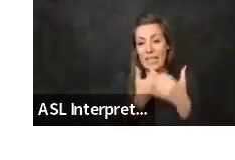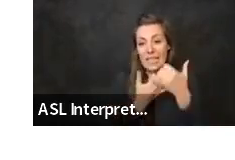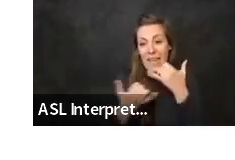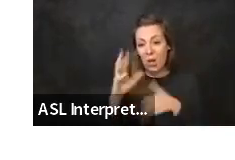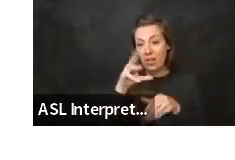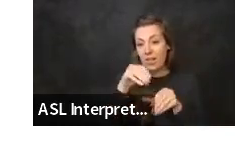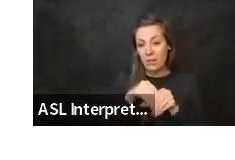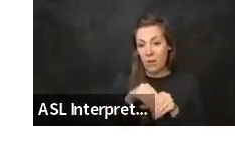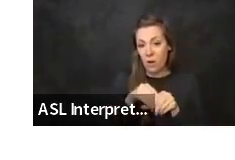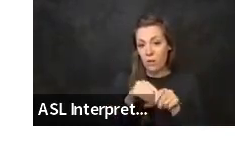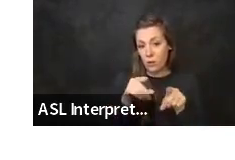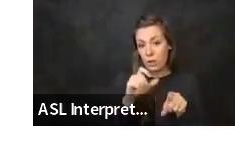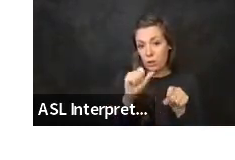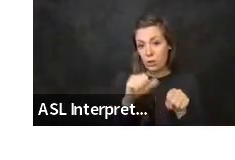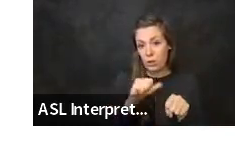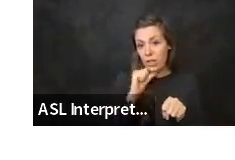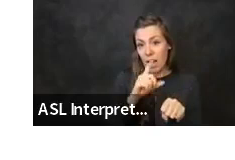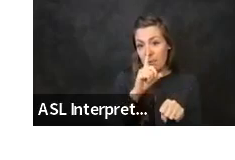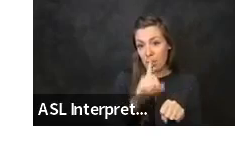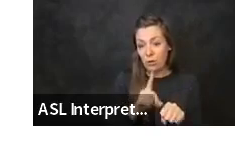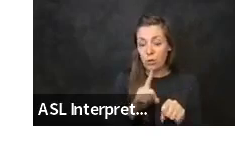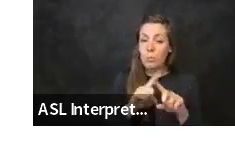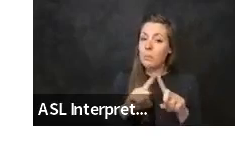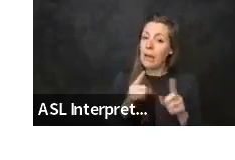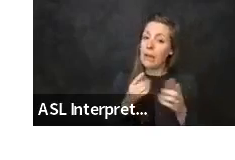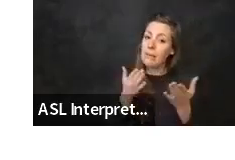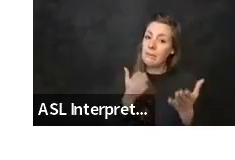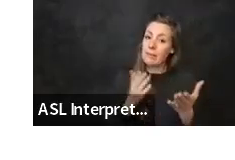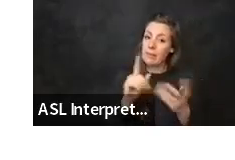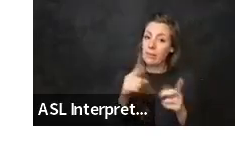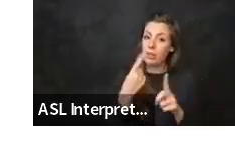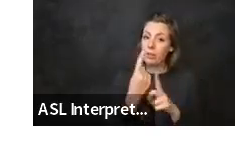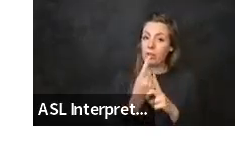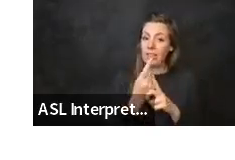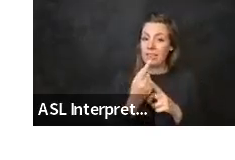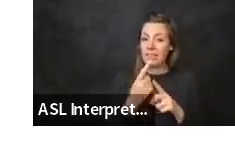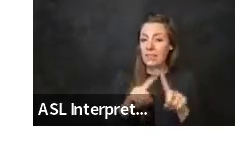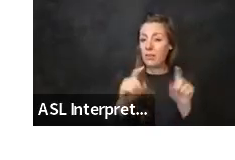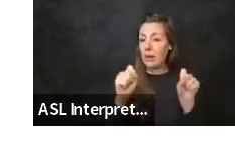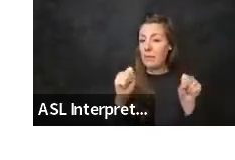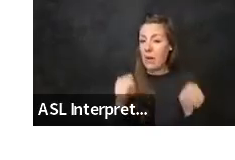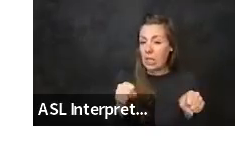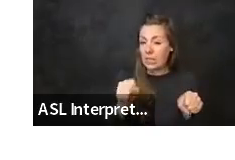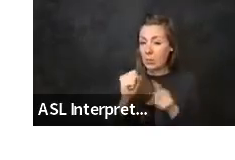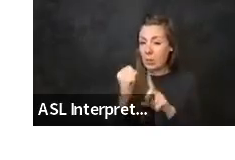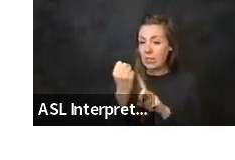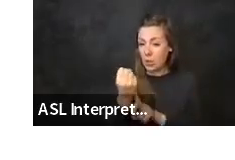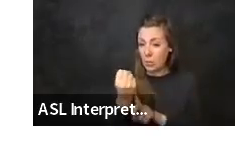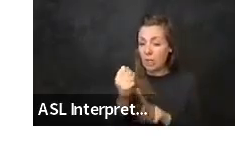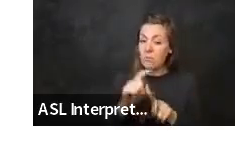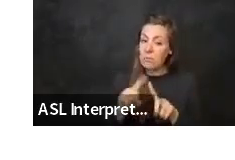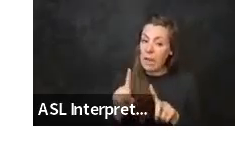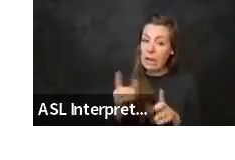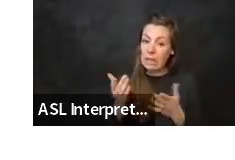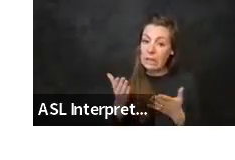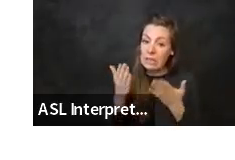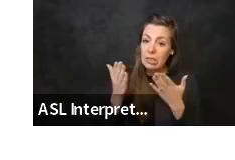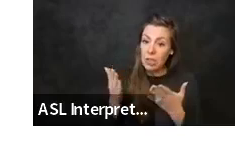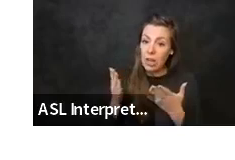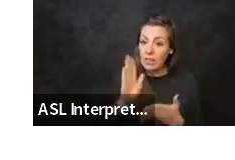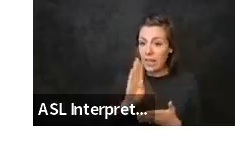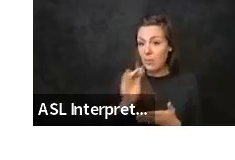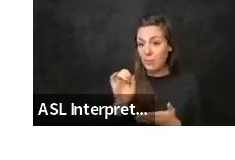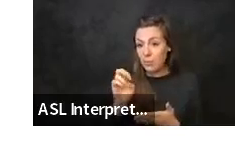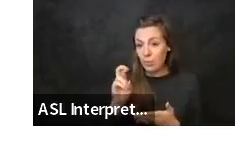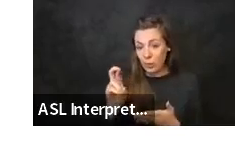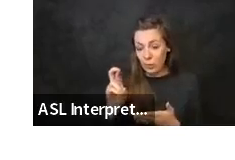modeling. So this is just different possible scenarios, but it does suggest that getting boosted and